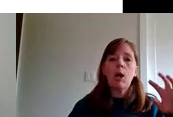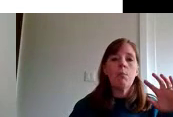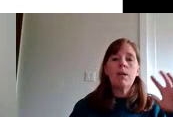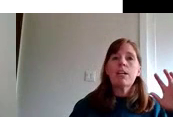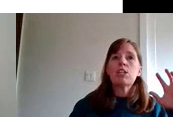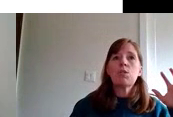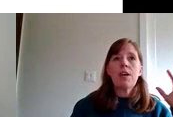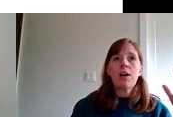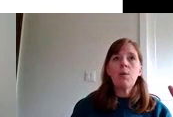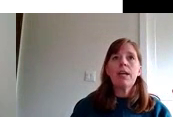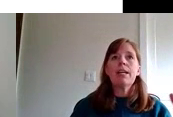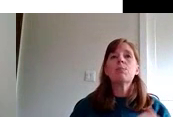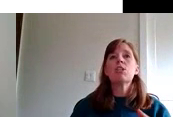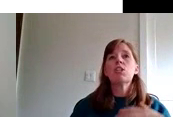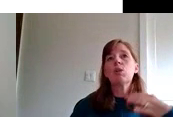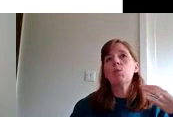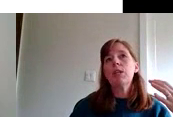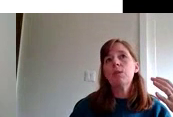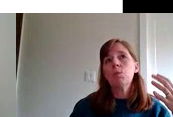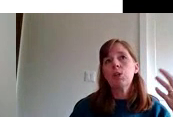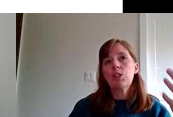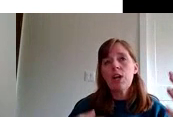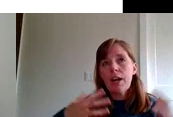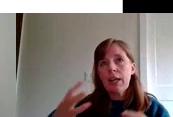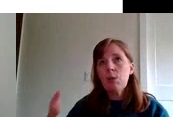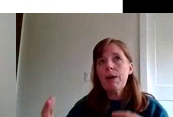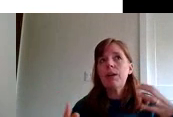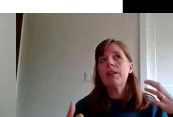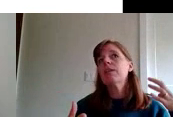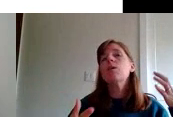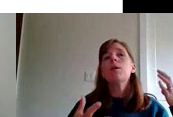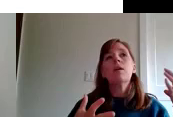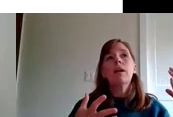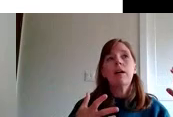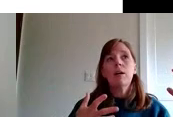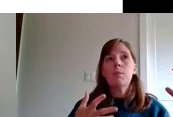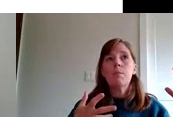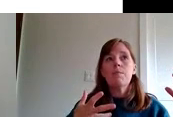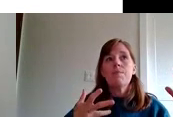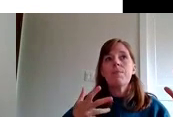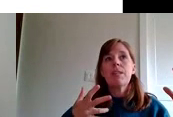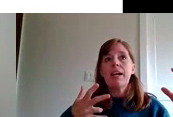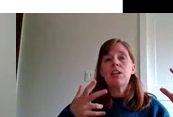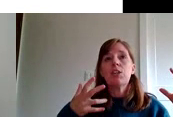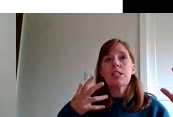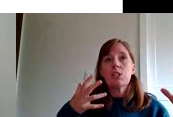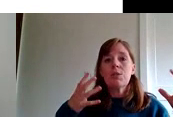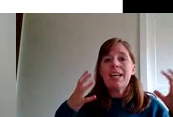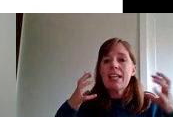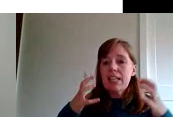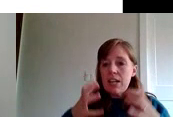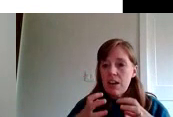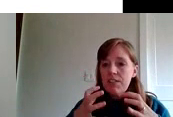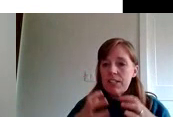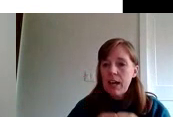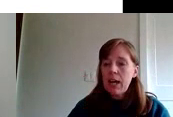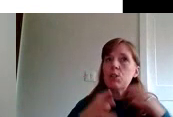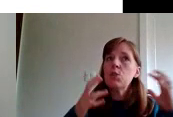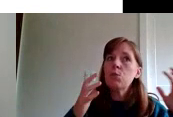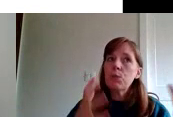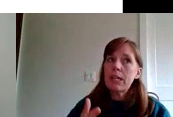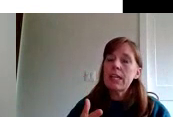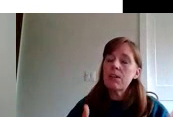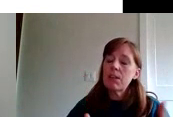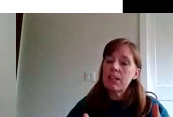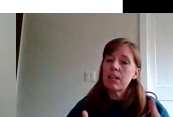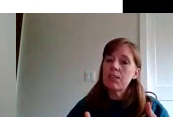it. So that way, especially when you're talking about it, that the student has enough